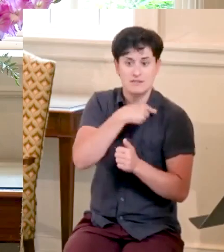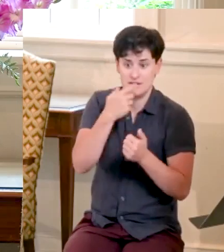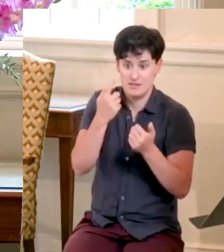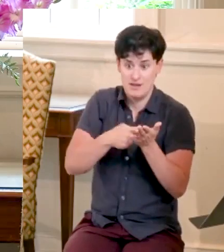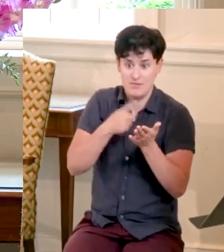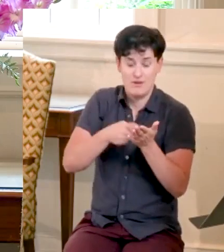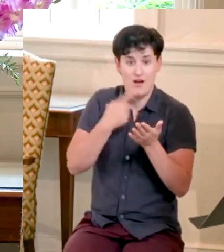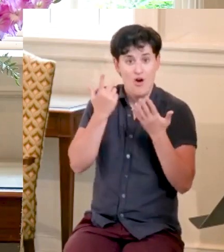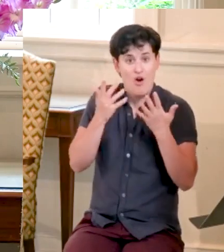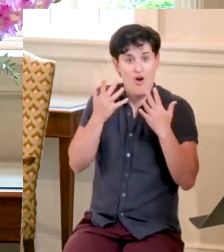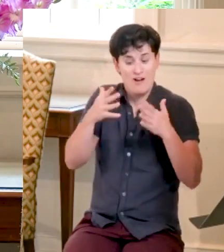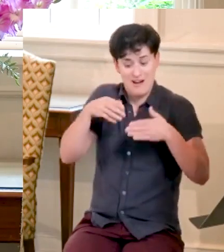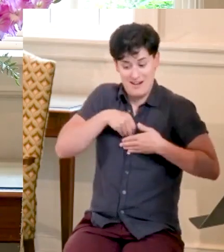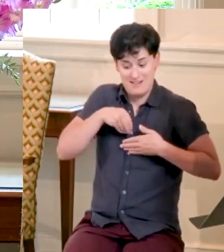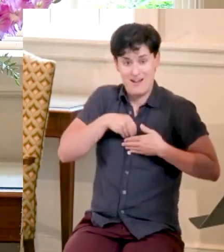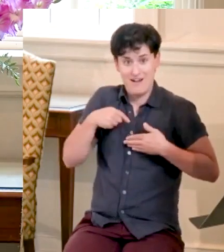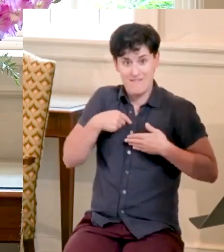us,